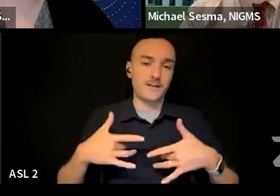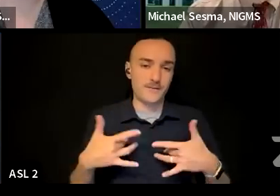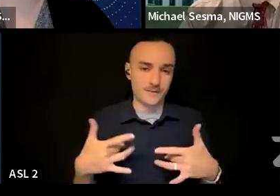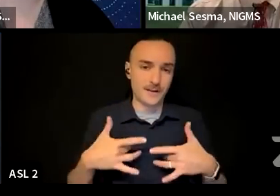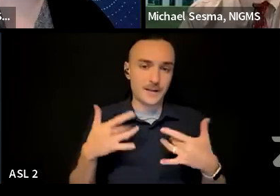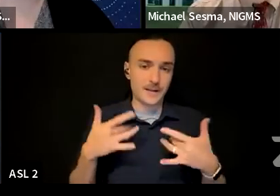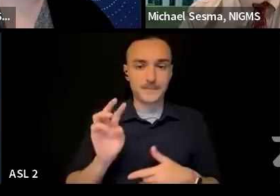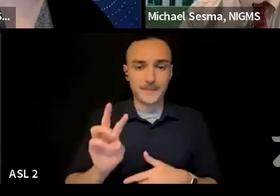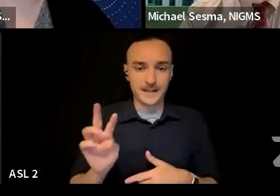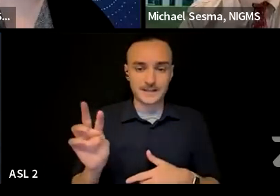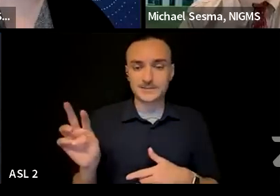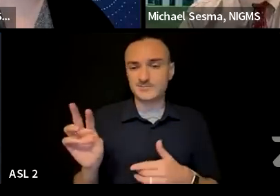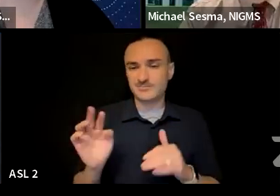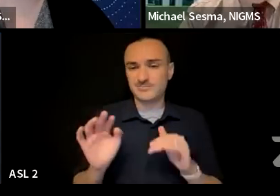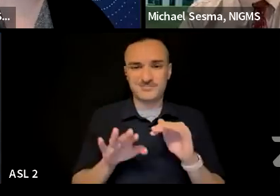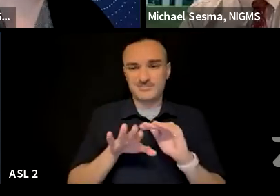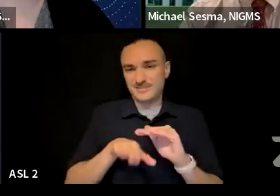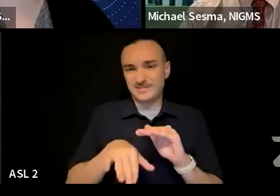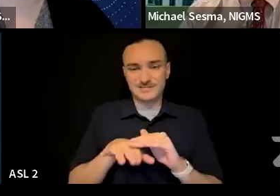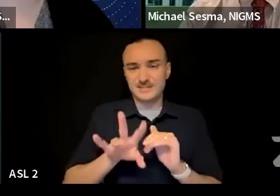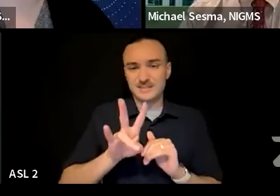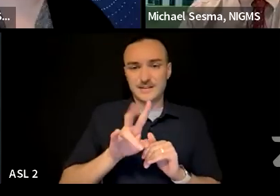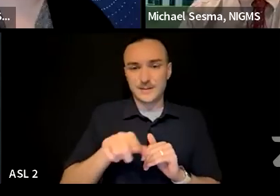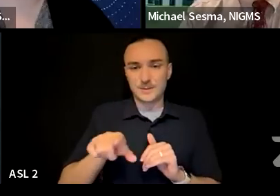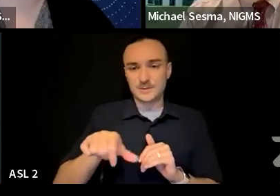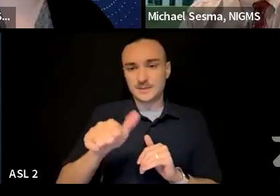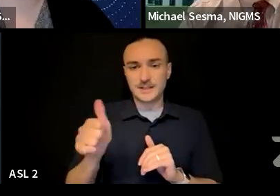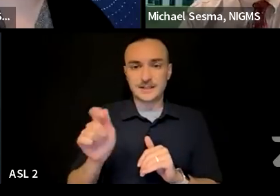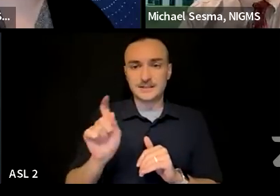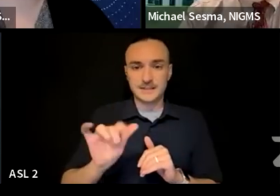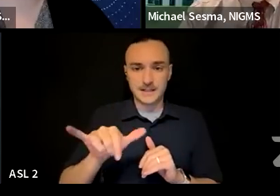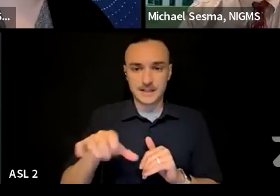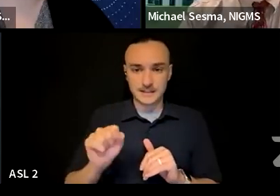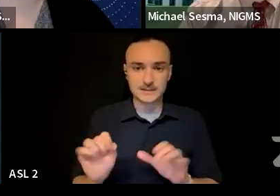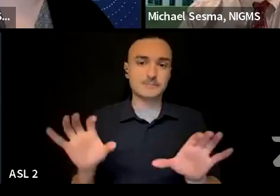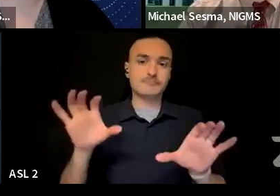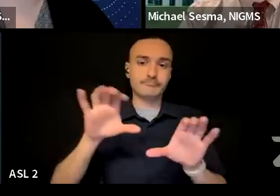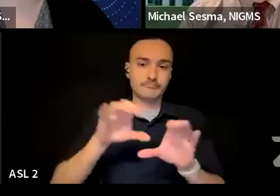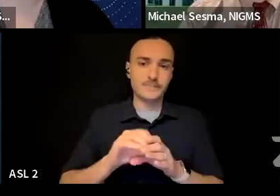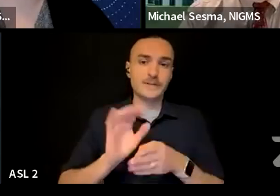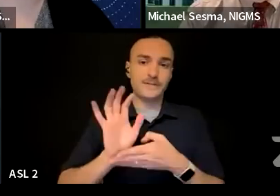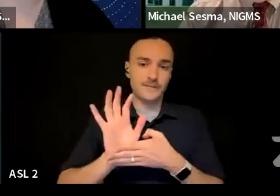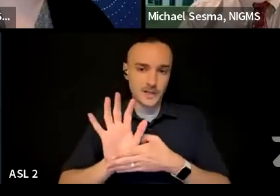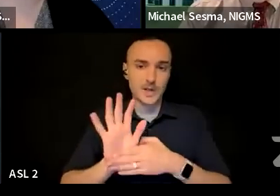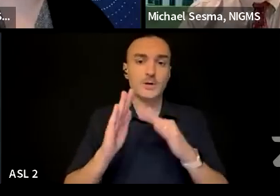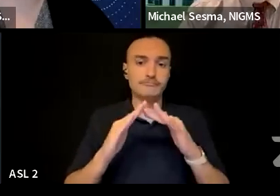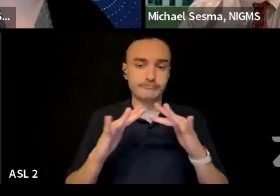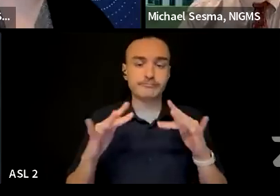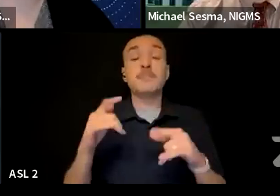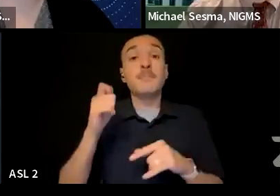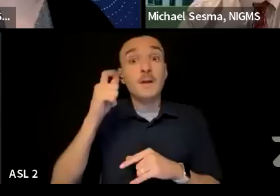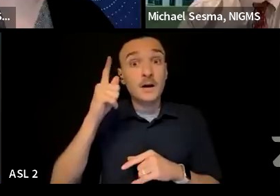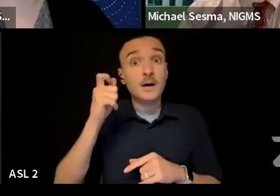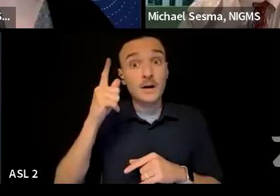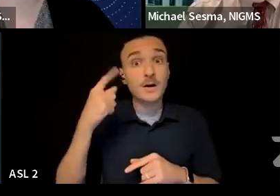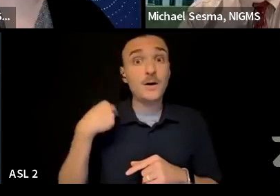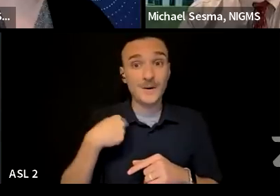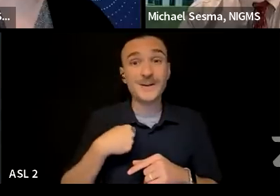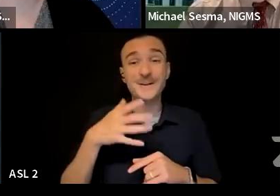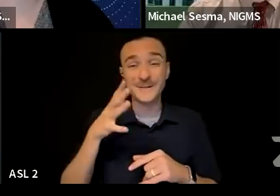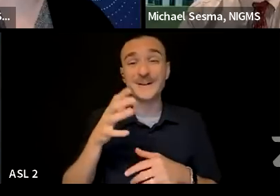that will be within the next 7 to 10 days when we post the video and everything else. But we will make sure that you get